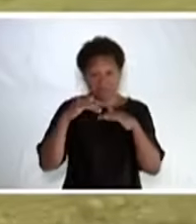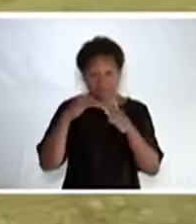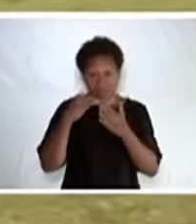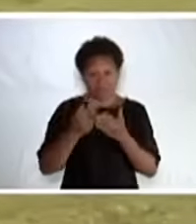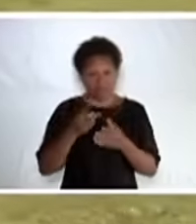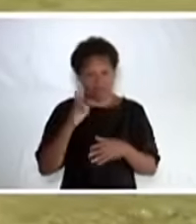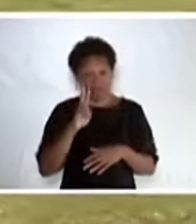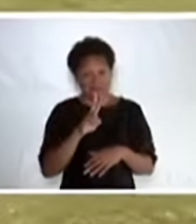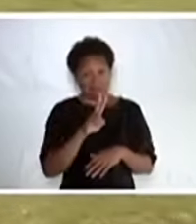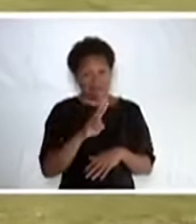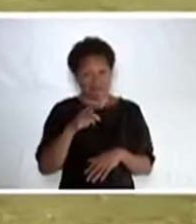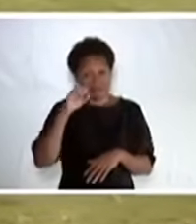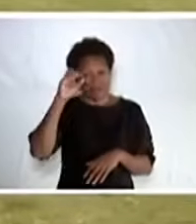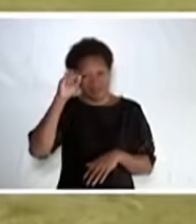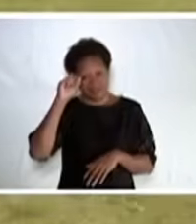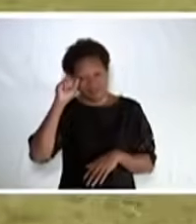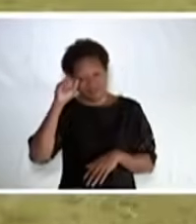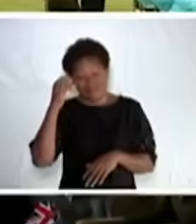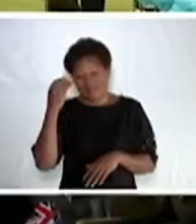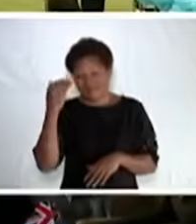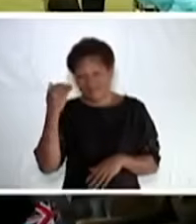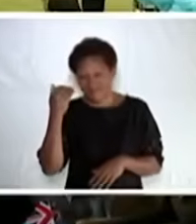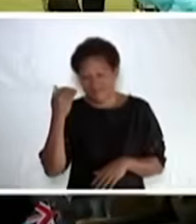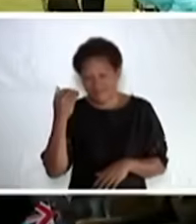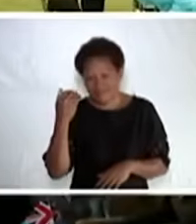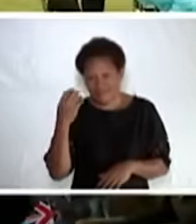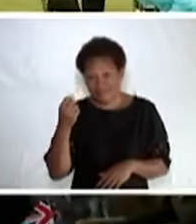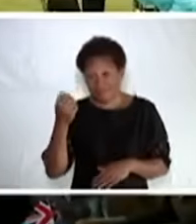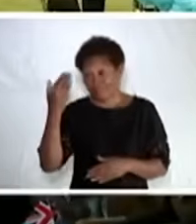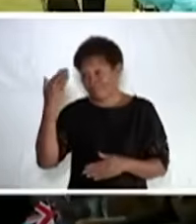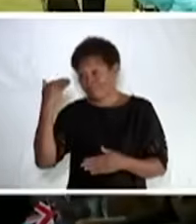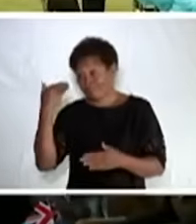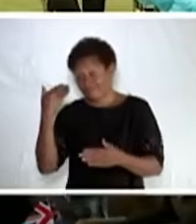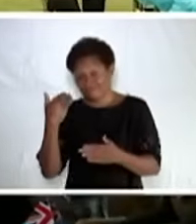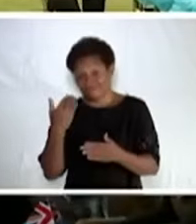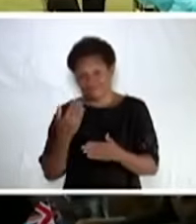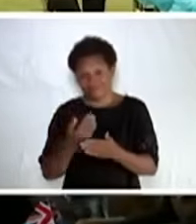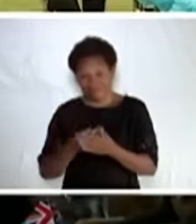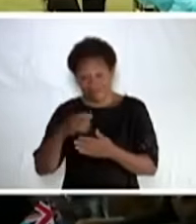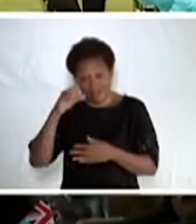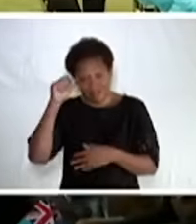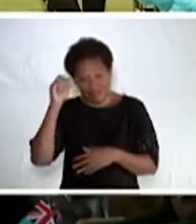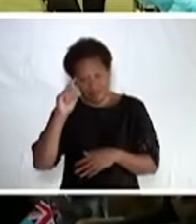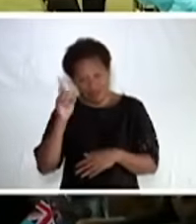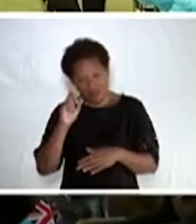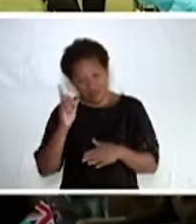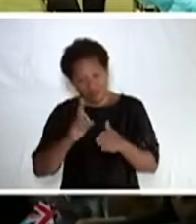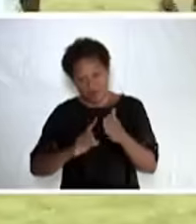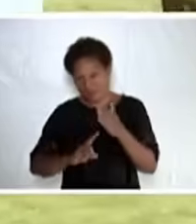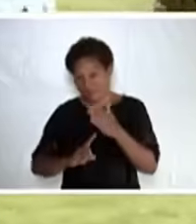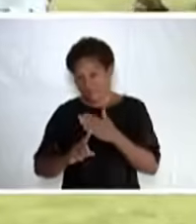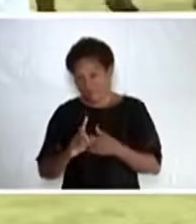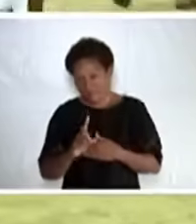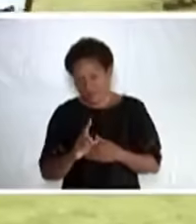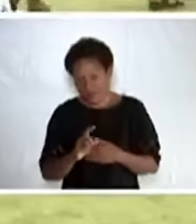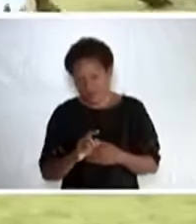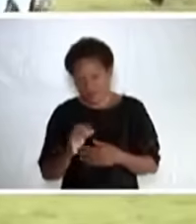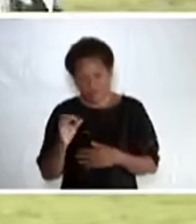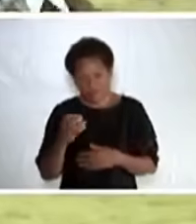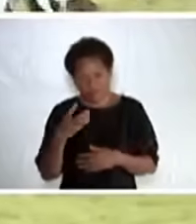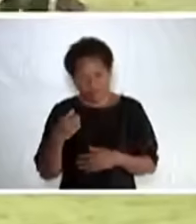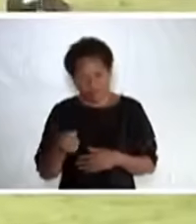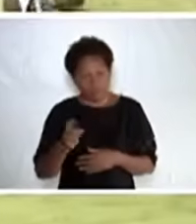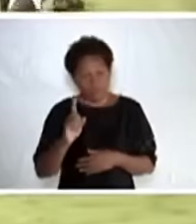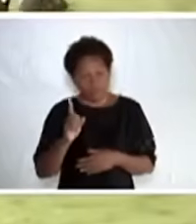na ngonongo ena muni songo bimbingo ni kota le siti na nanda banana no ena venga na sasivi so be kara vai tabi